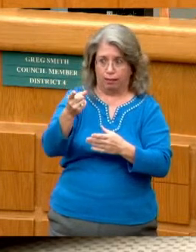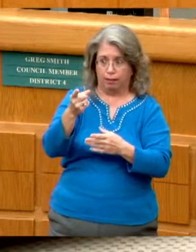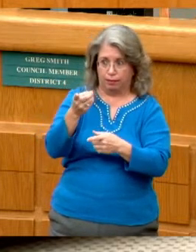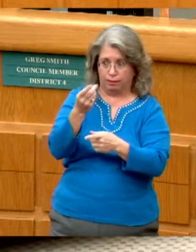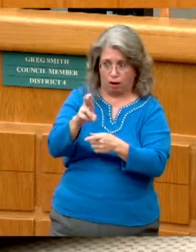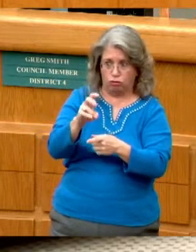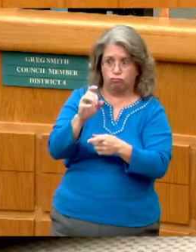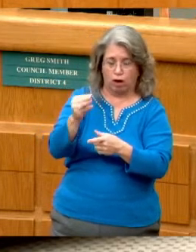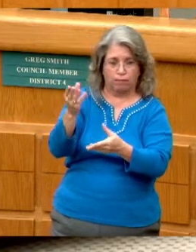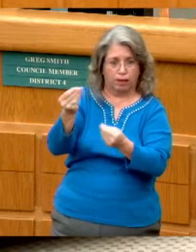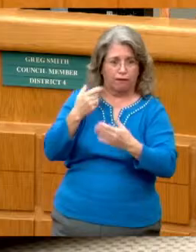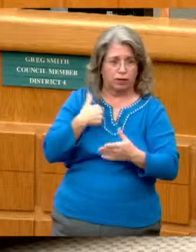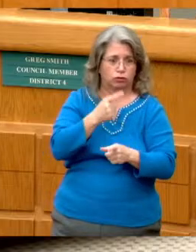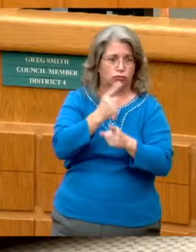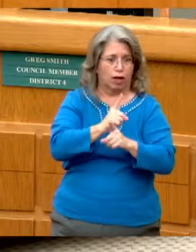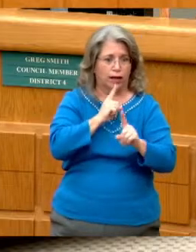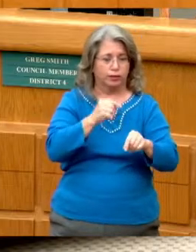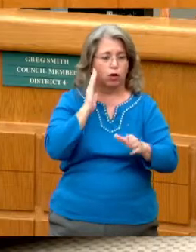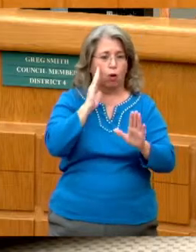we hope that helps.